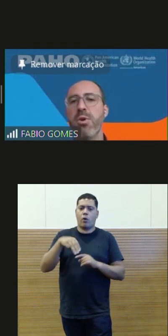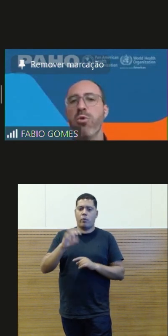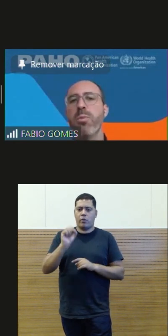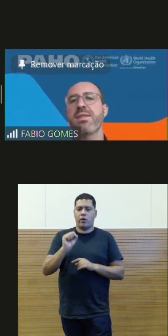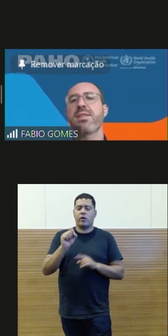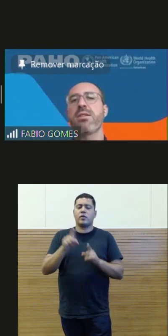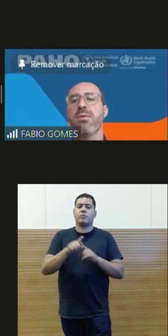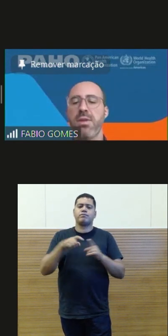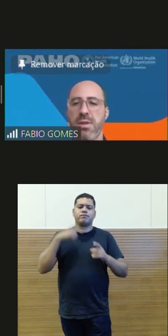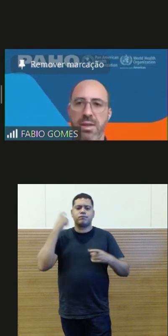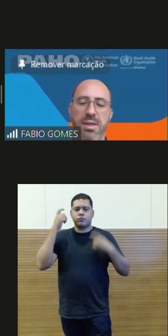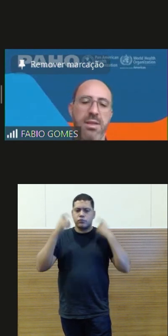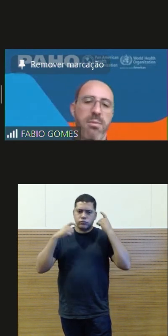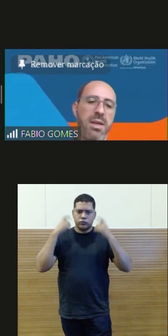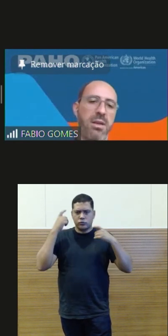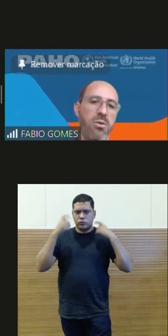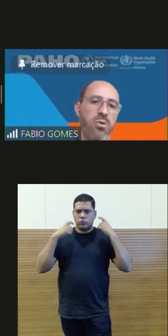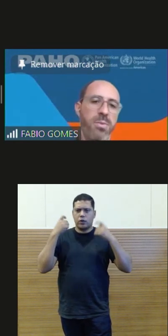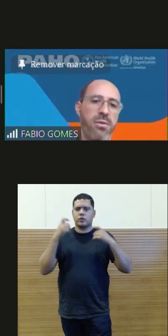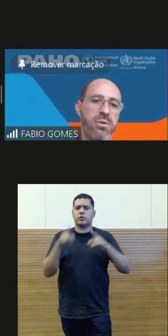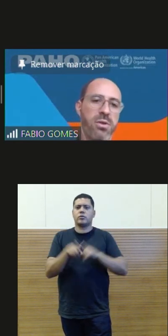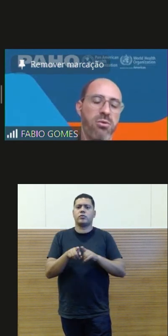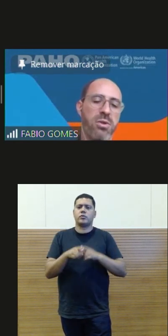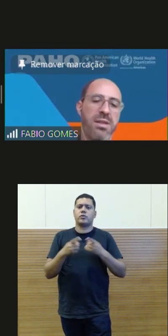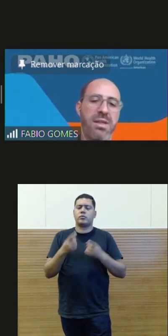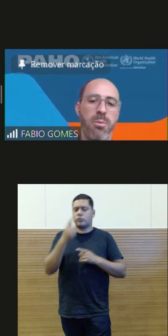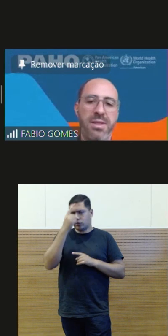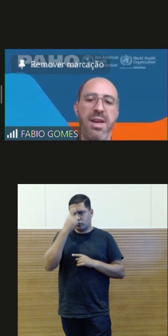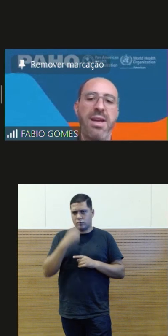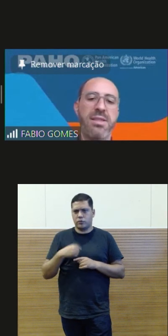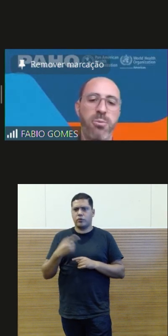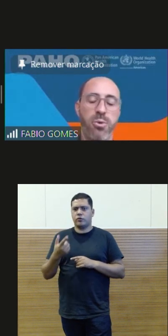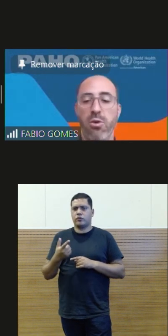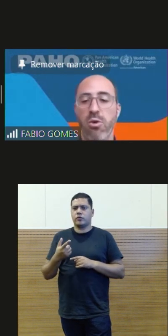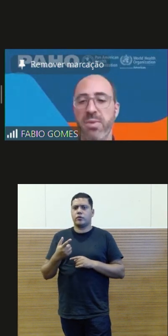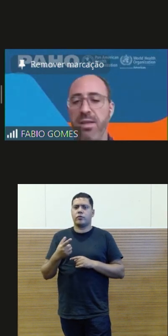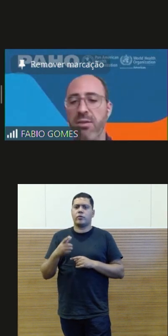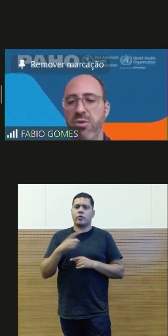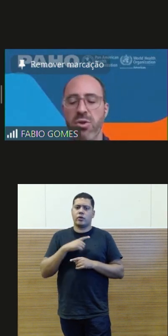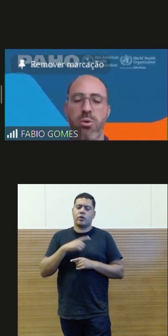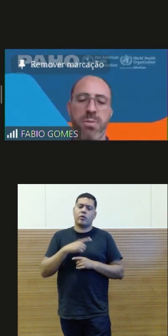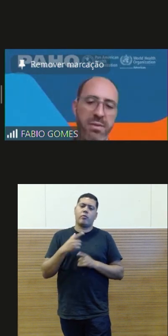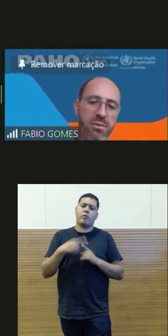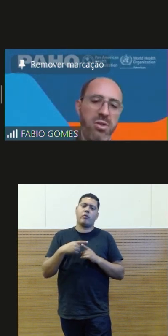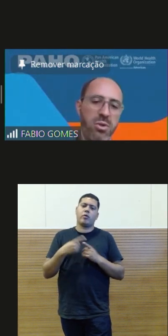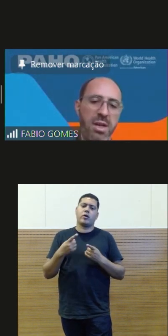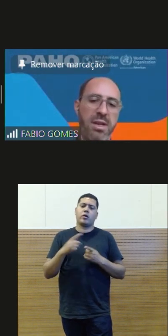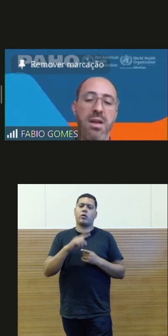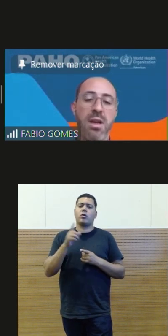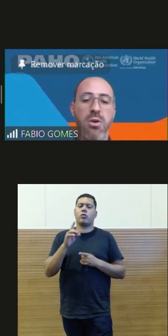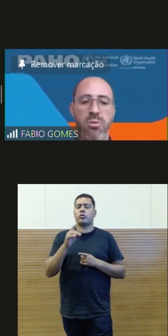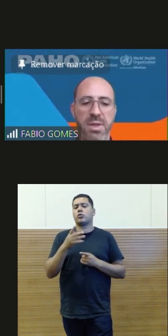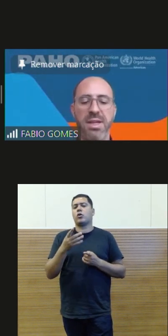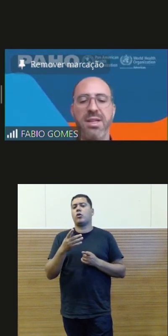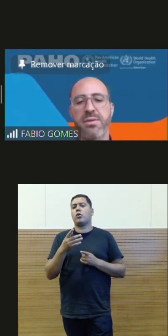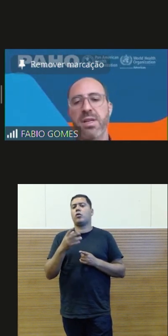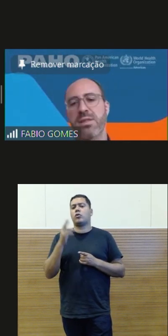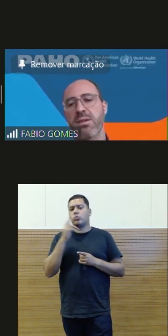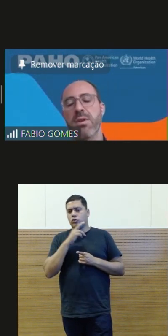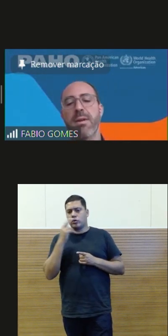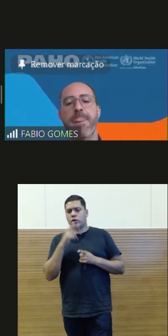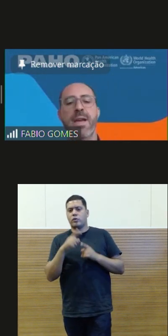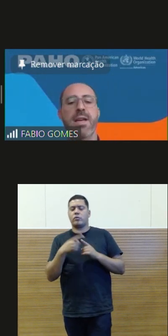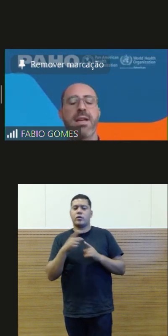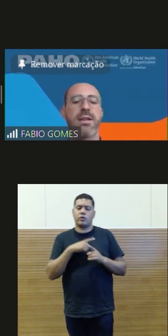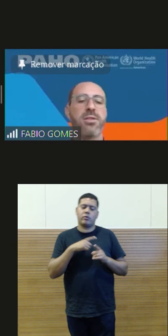the WHO guidelines. And also the concern and the profile of